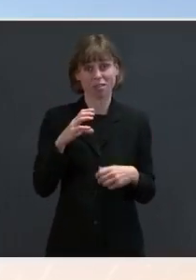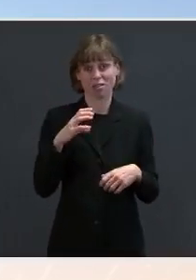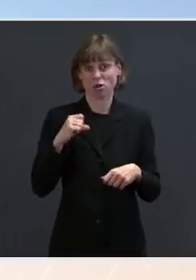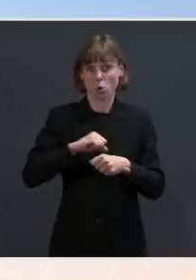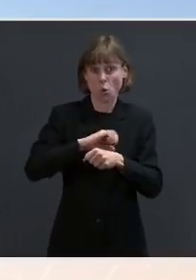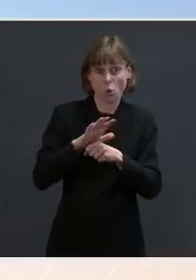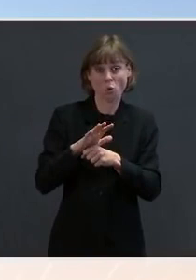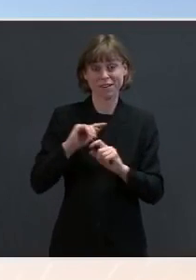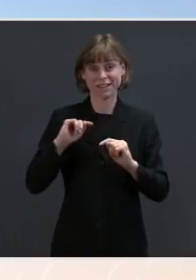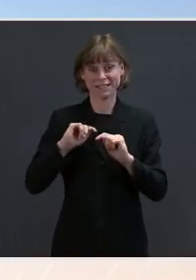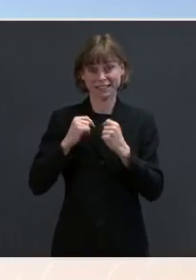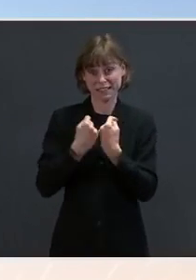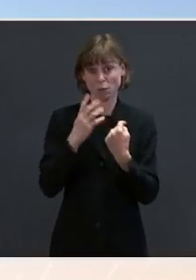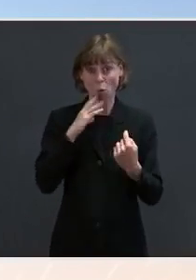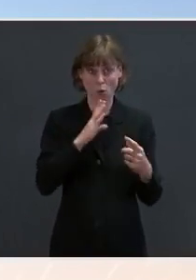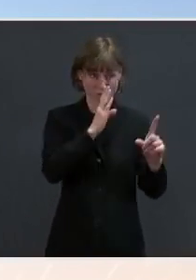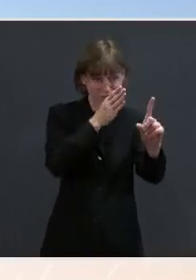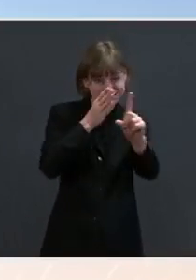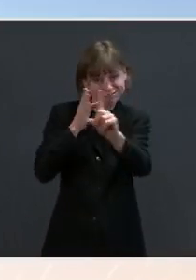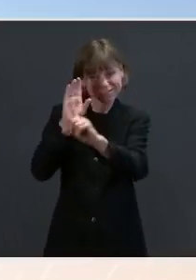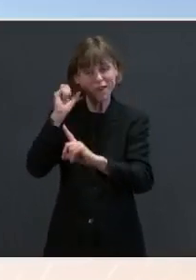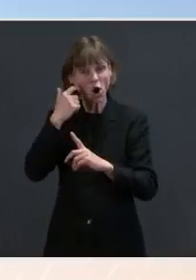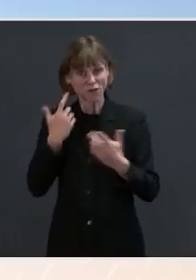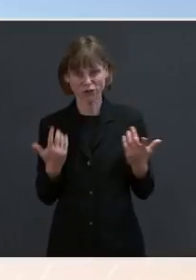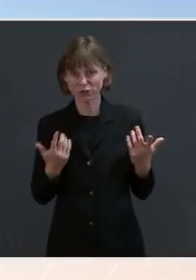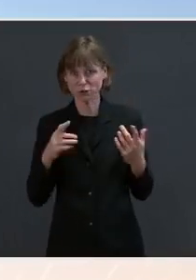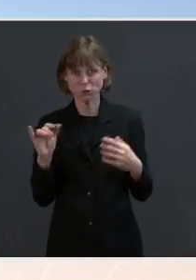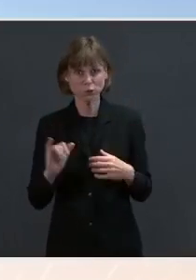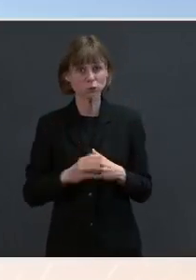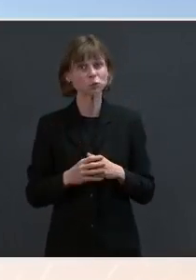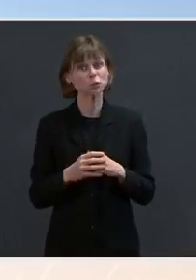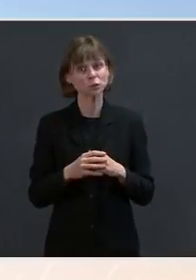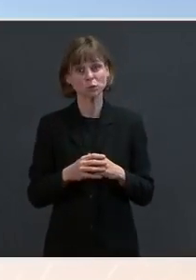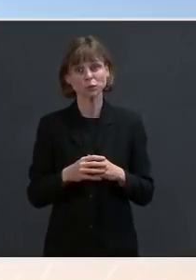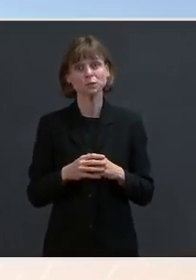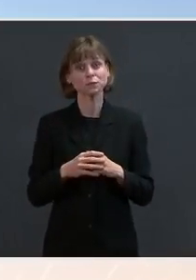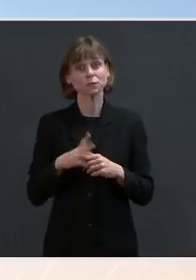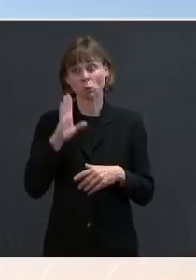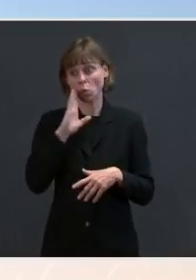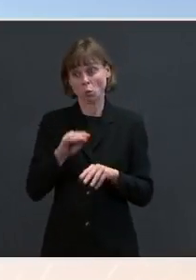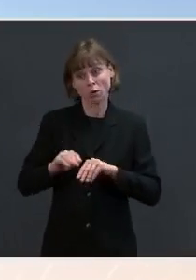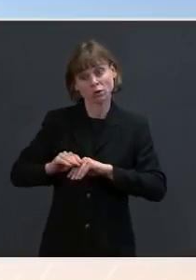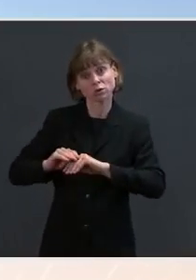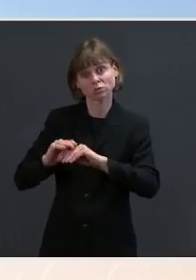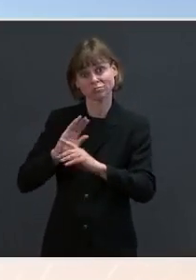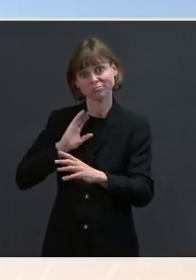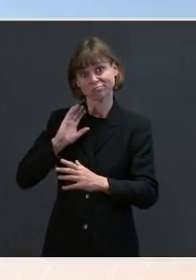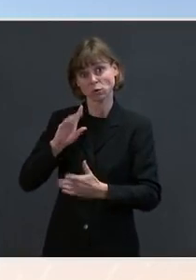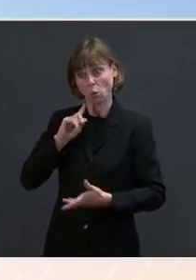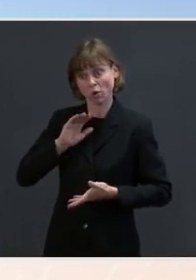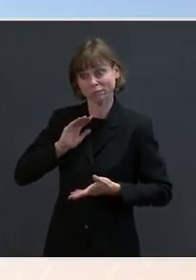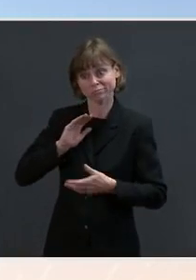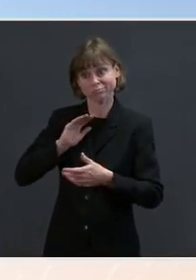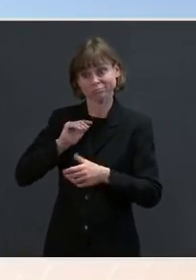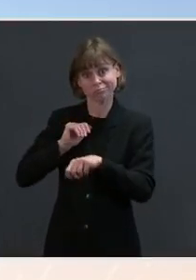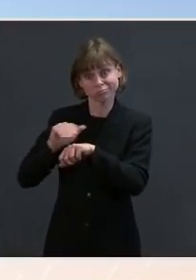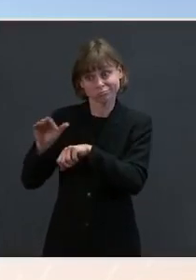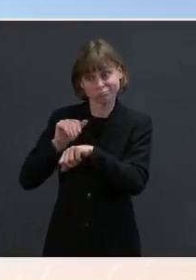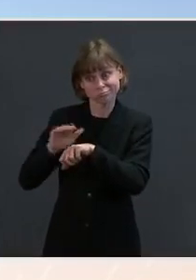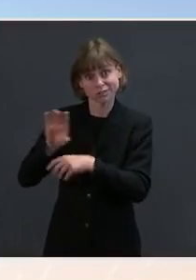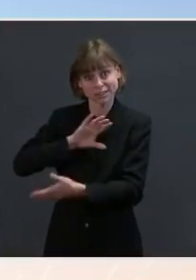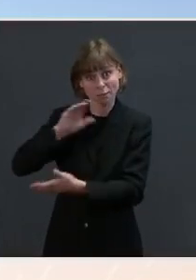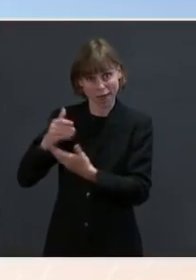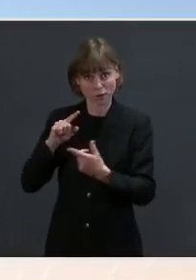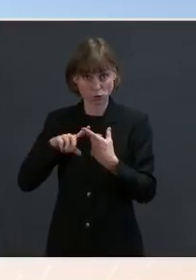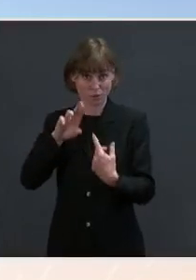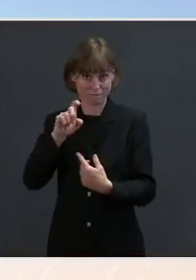this federal program where we distribute the vaccine supply to these pharmacies. So that will continue regardless. Thank you. Go